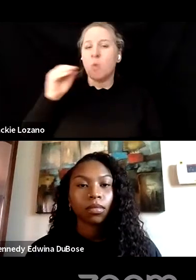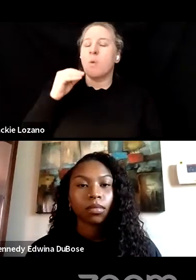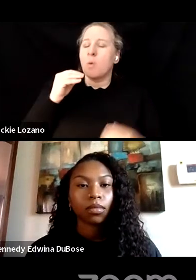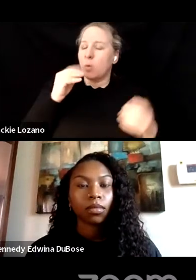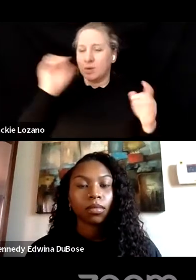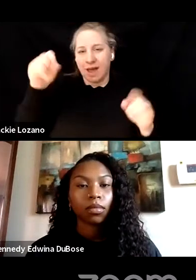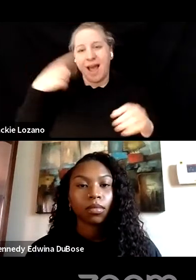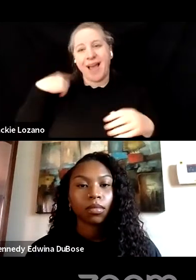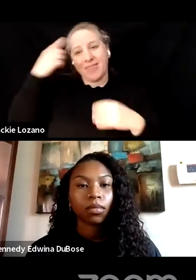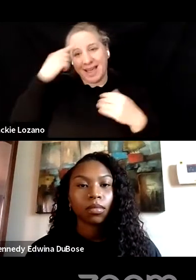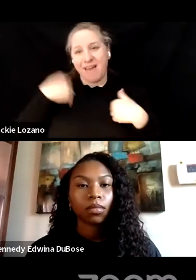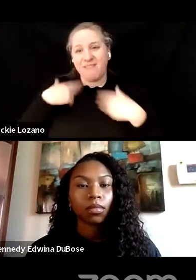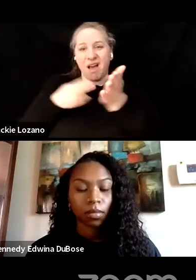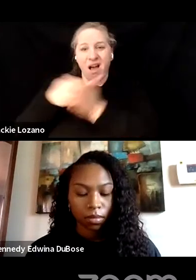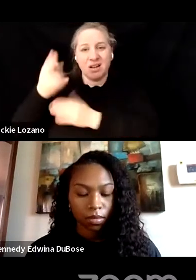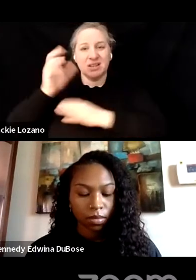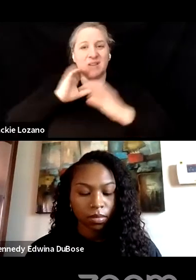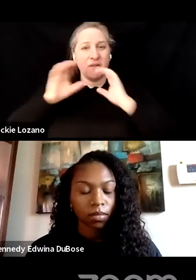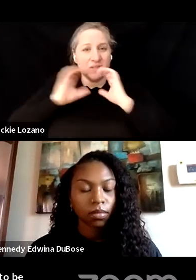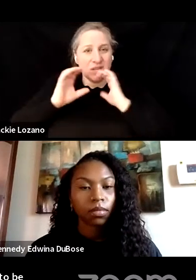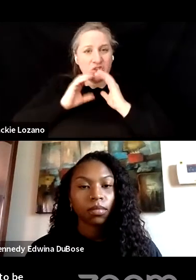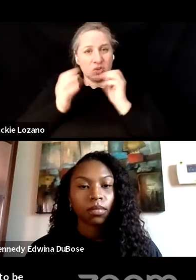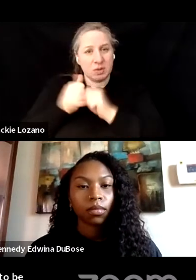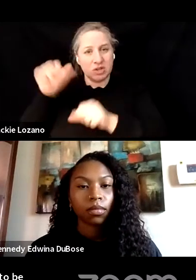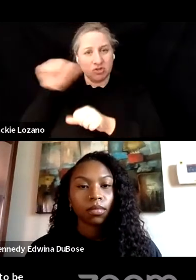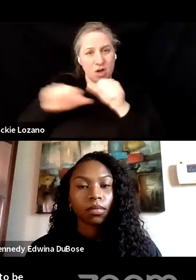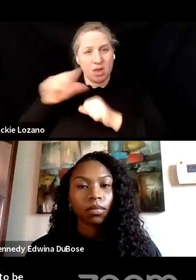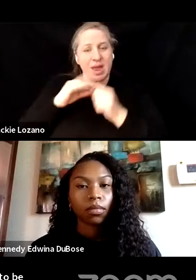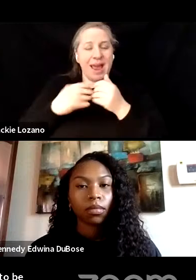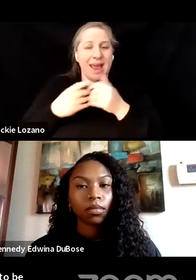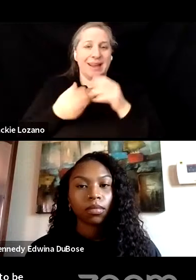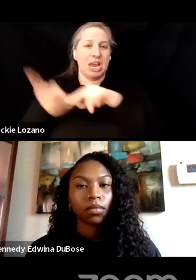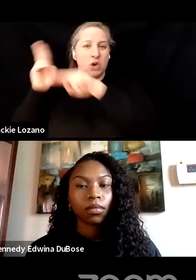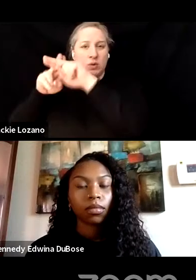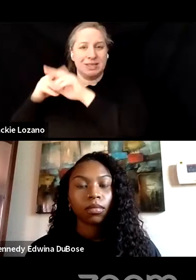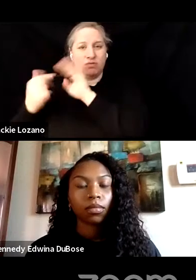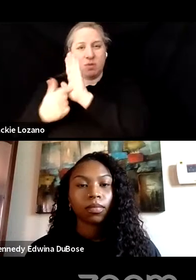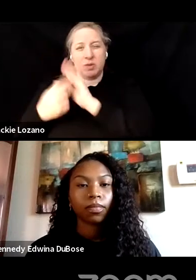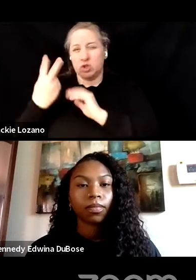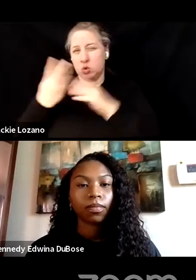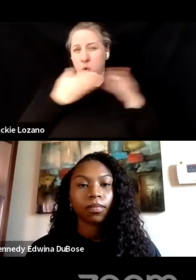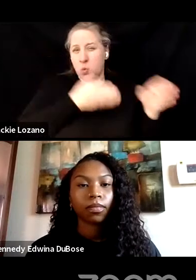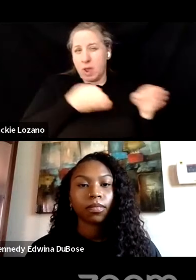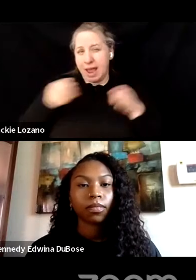just having honest conversations and increasing representation are two ways that I